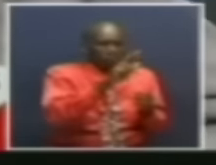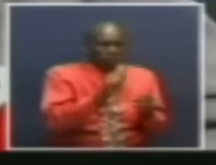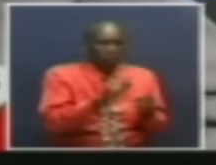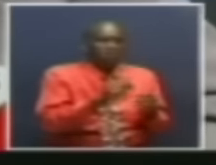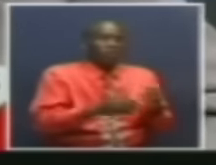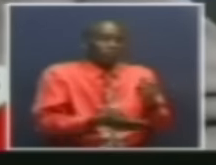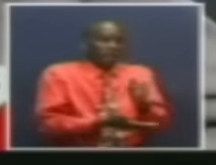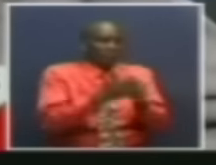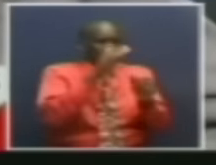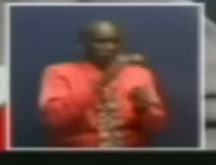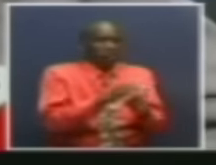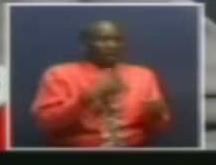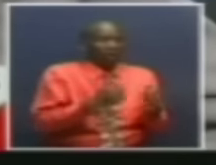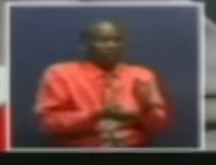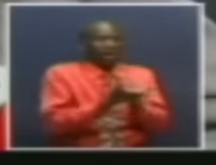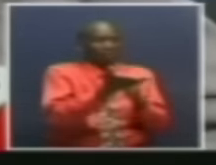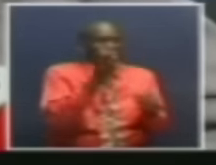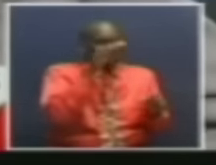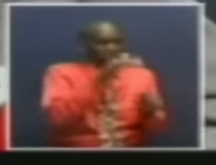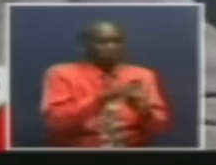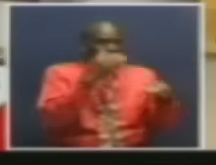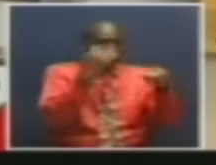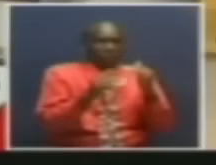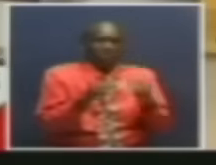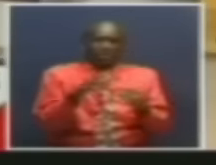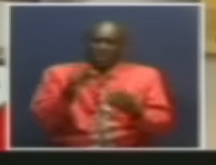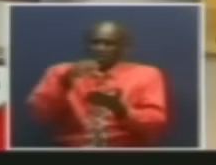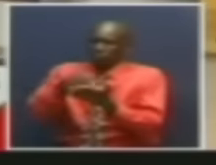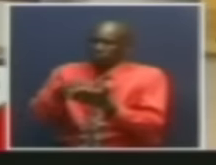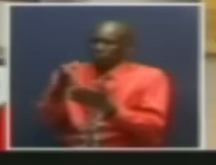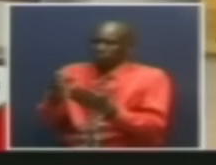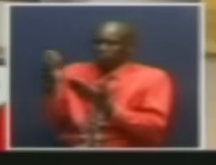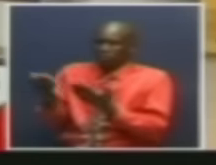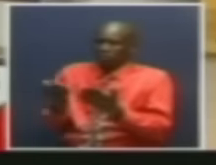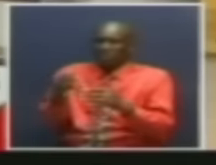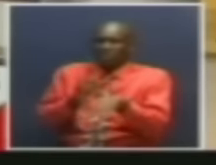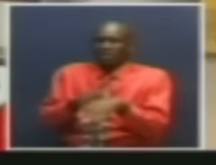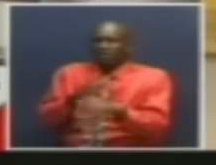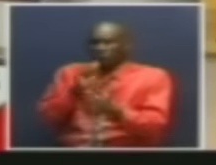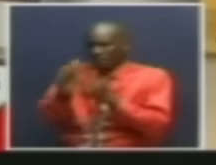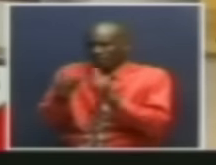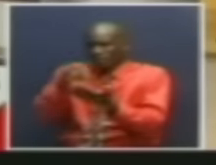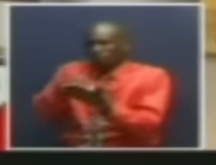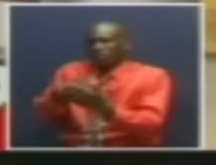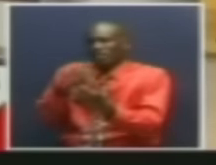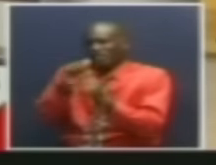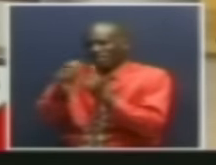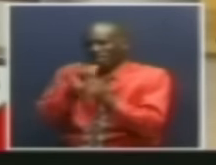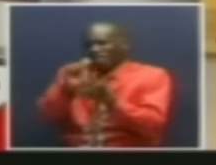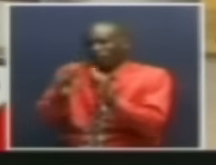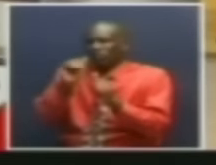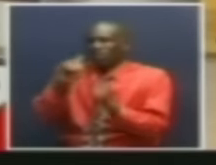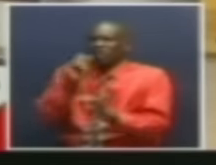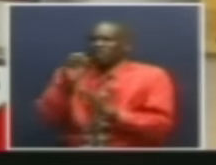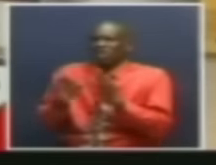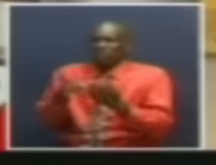lot and has helped him throughout in his career. Well, a scenario was brought about during the interview, and he was asked whether